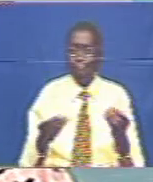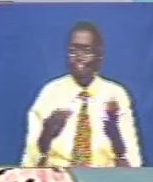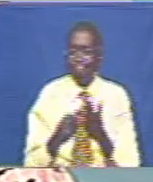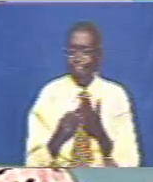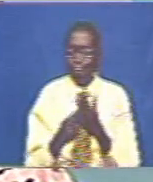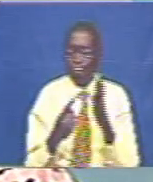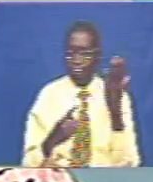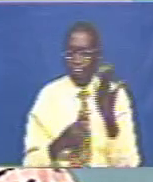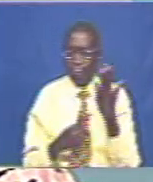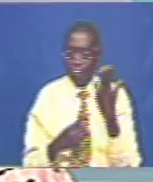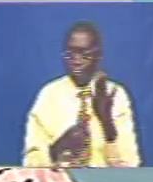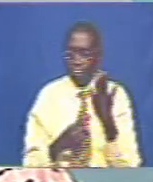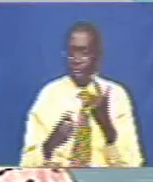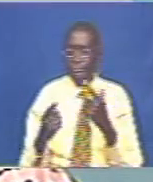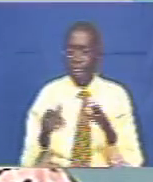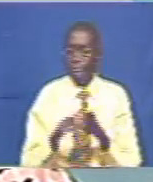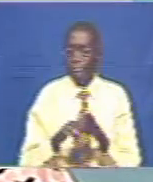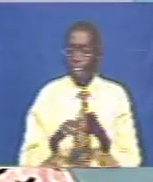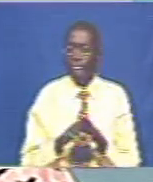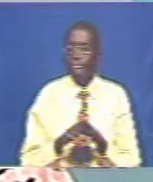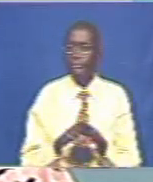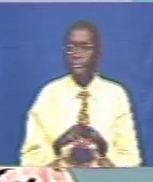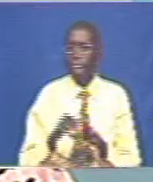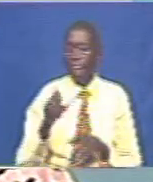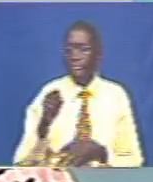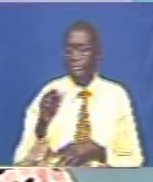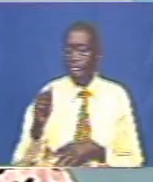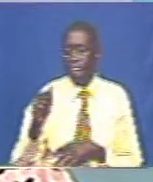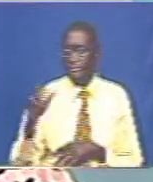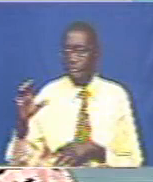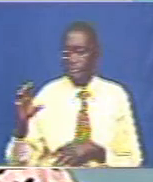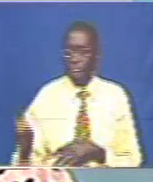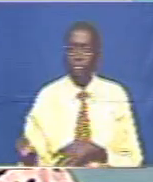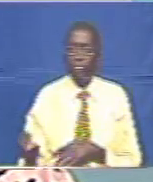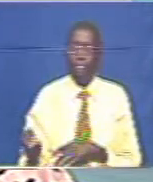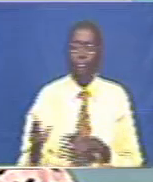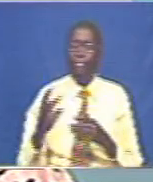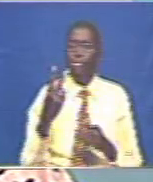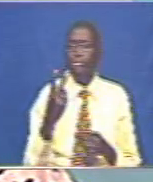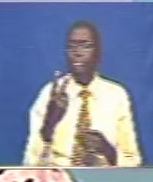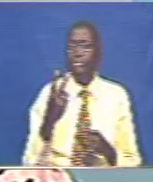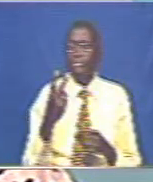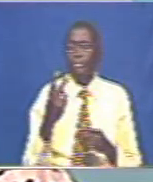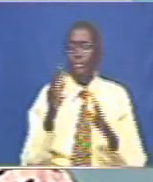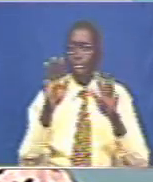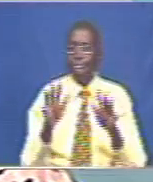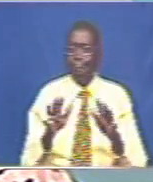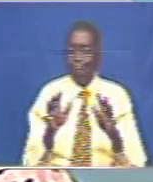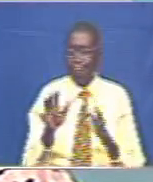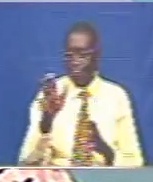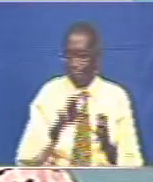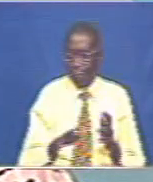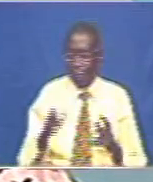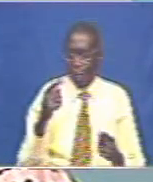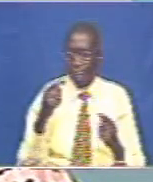technical needs of the member CEO-KUSCCOs. So in terms of the two key areas that we think that we,